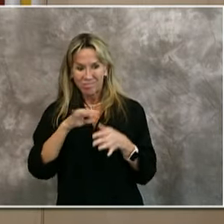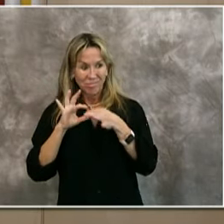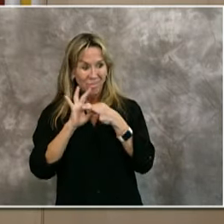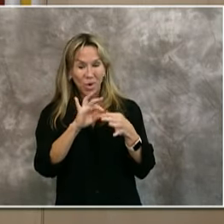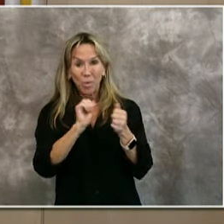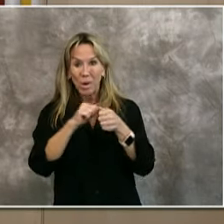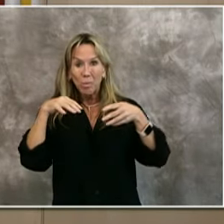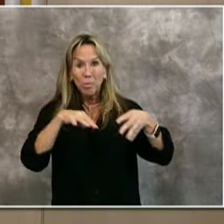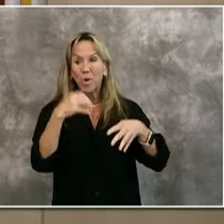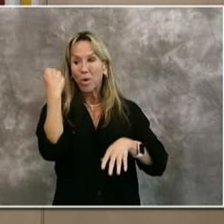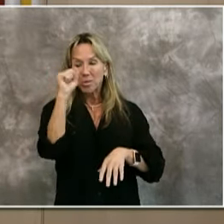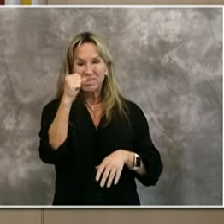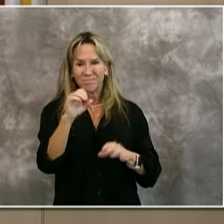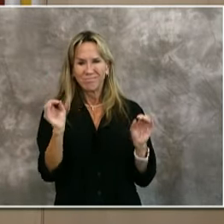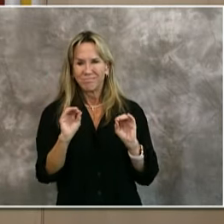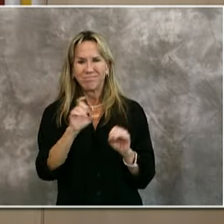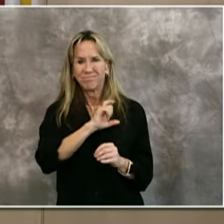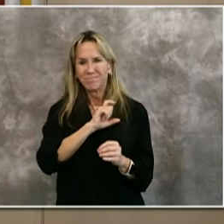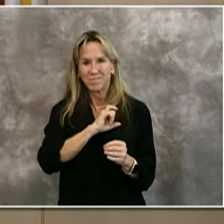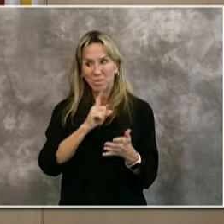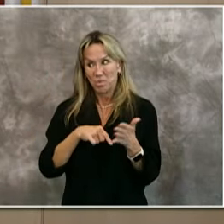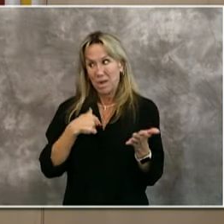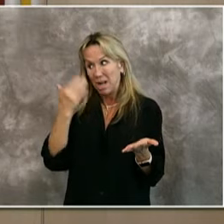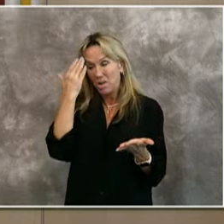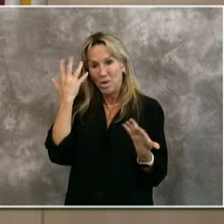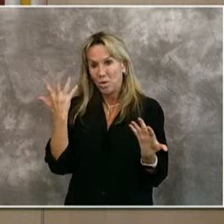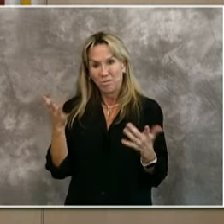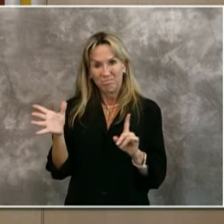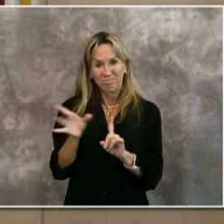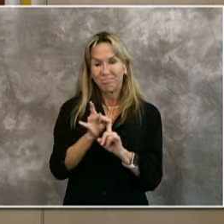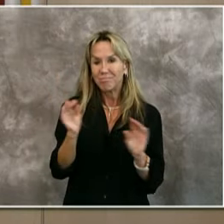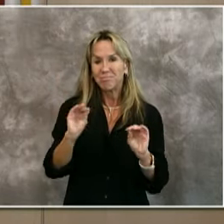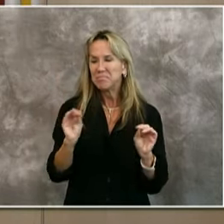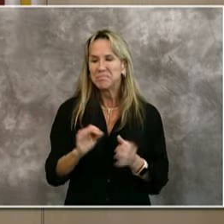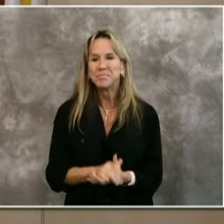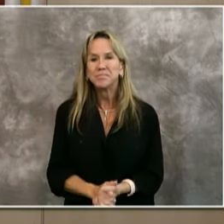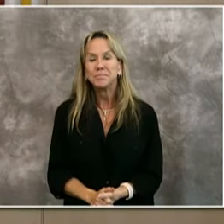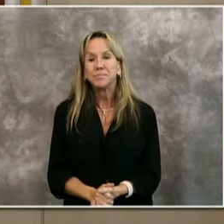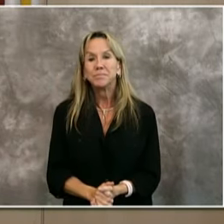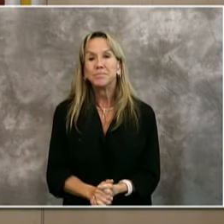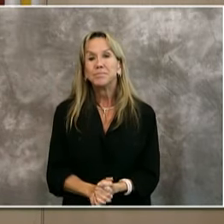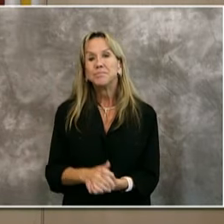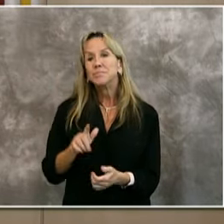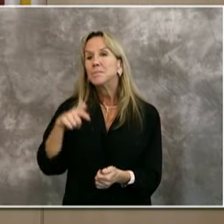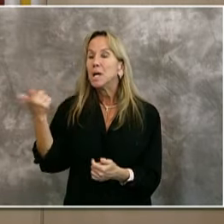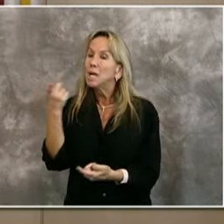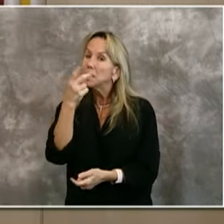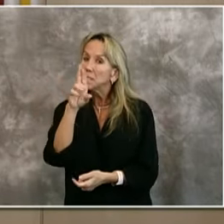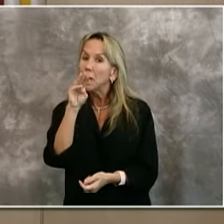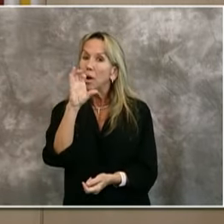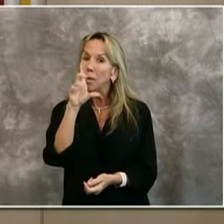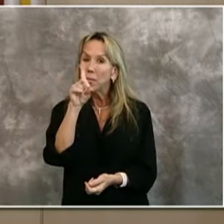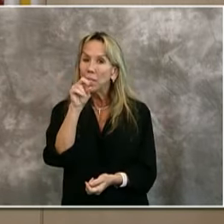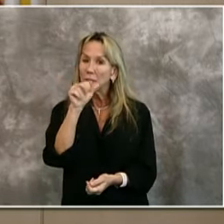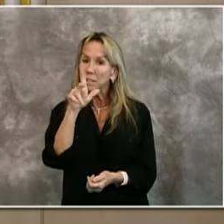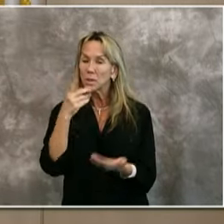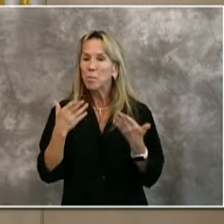relationship with any of the protests. Dr. McDonald may have additional info.